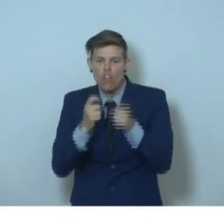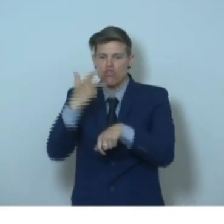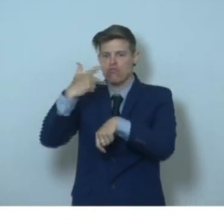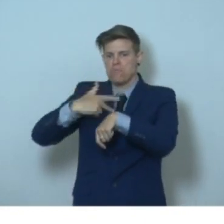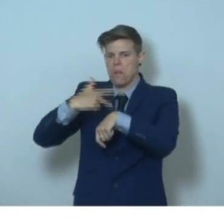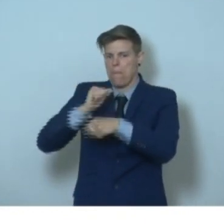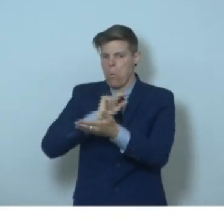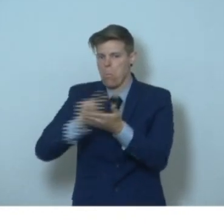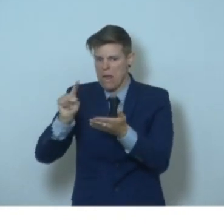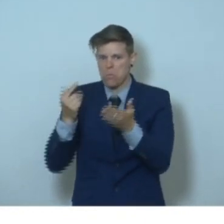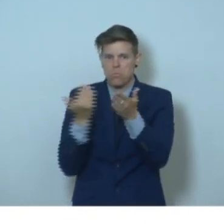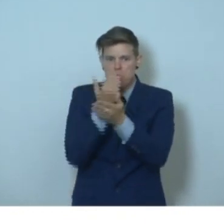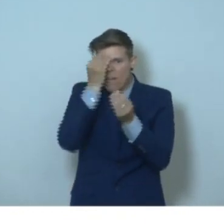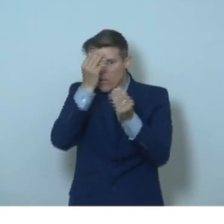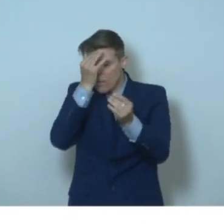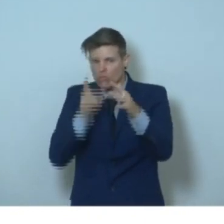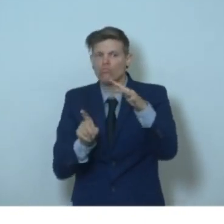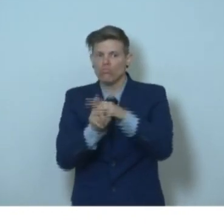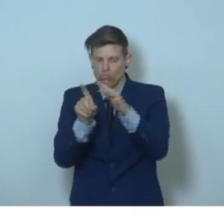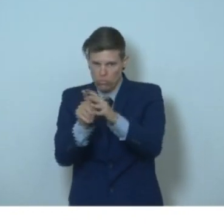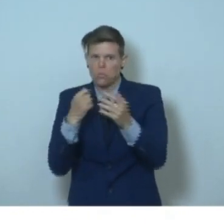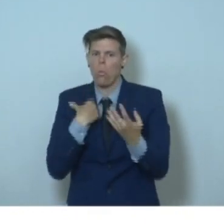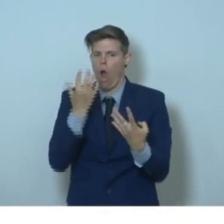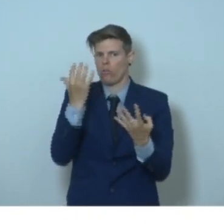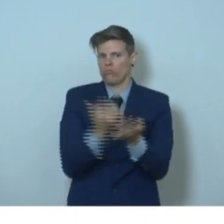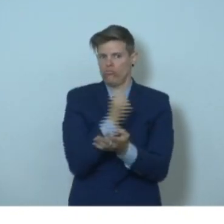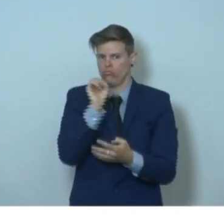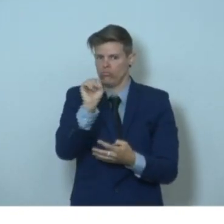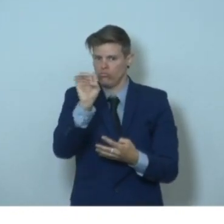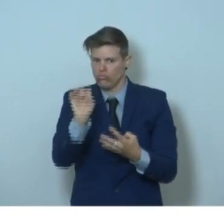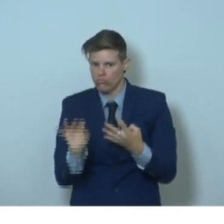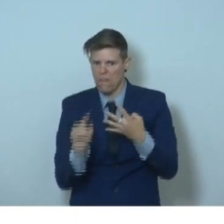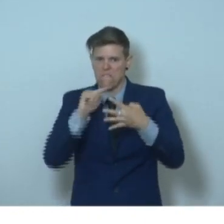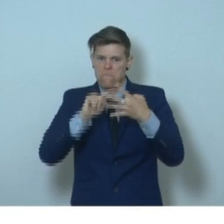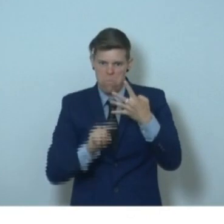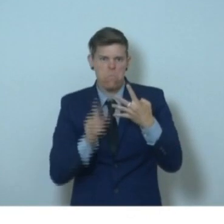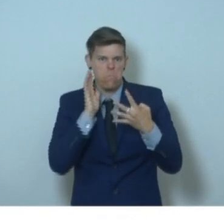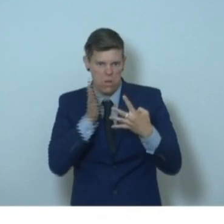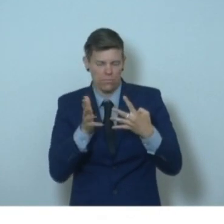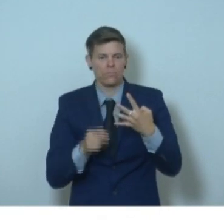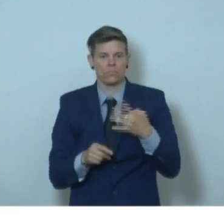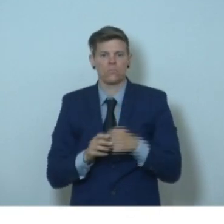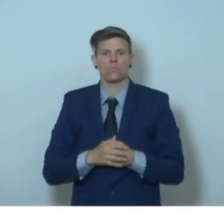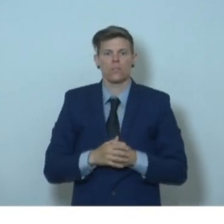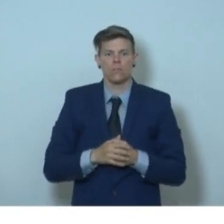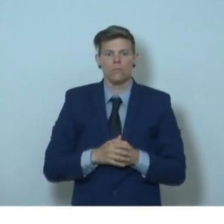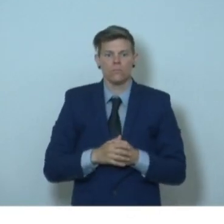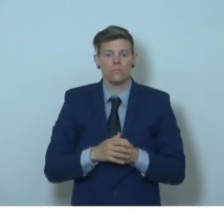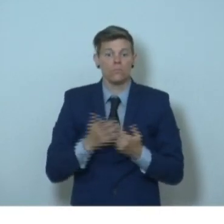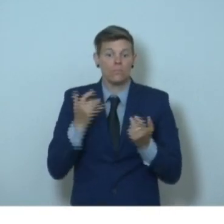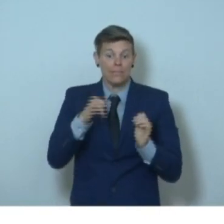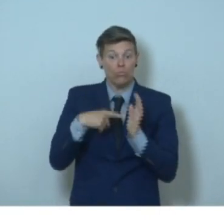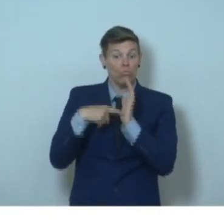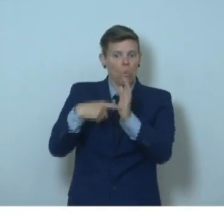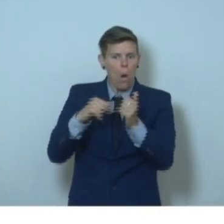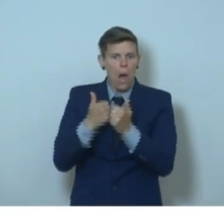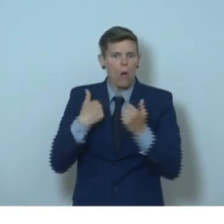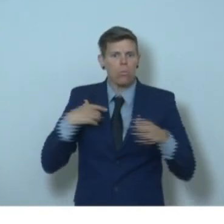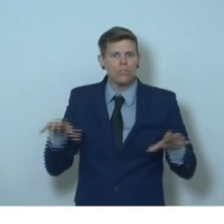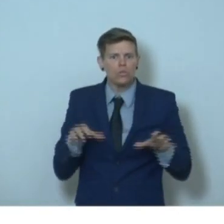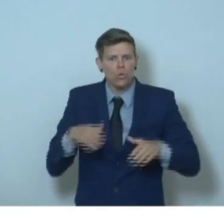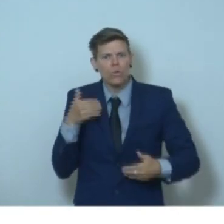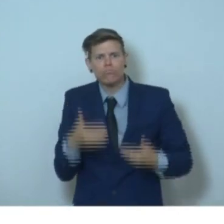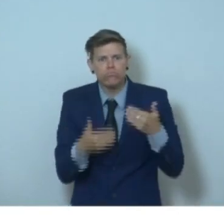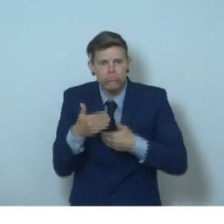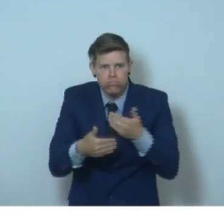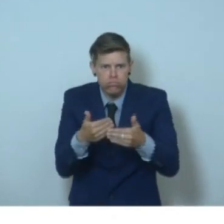briefly with you today, but it shows how we're doing, and actually each of those blue links you can see